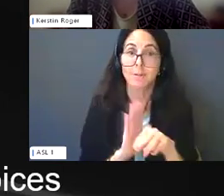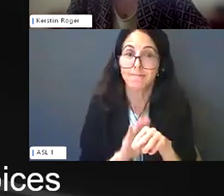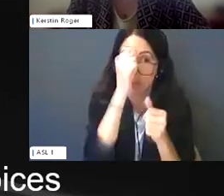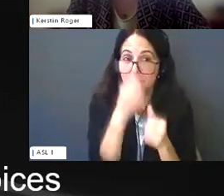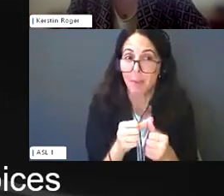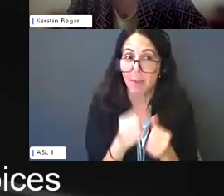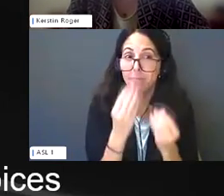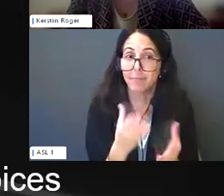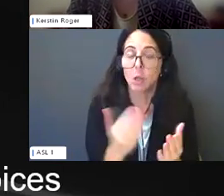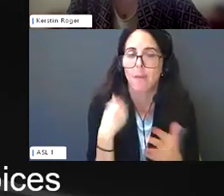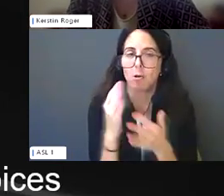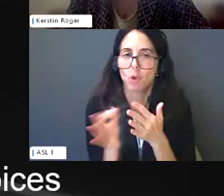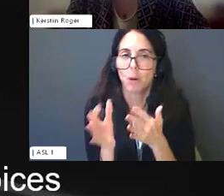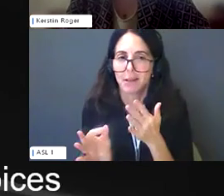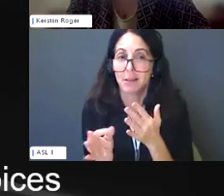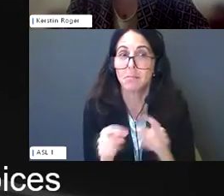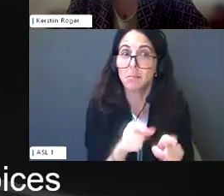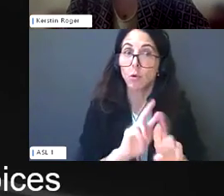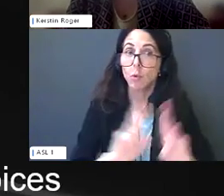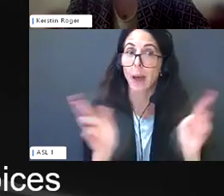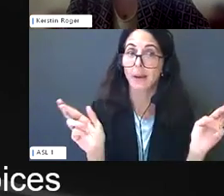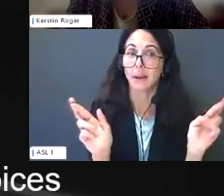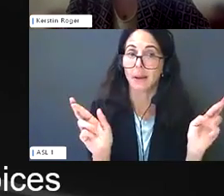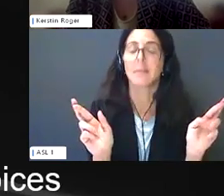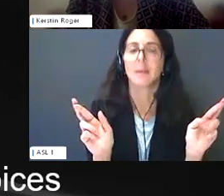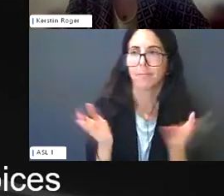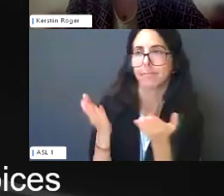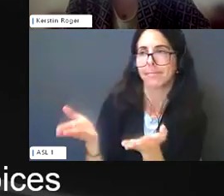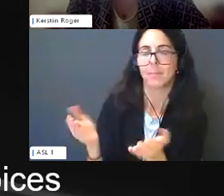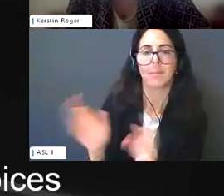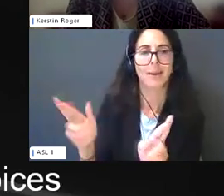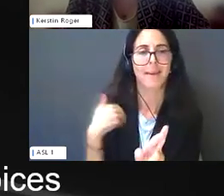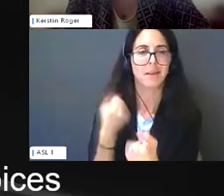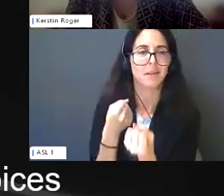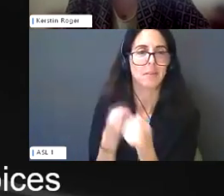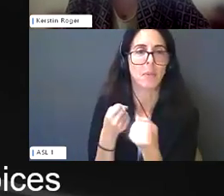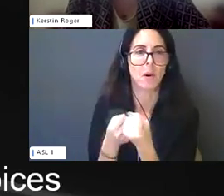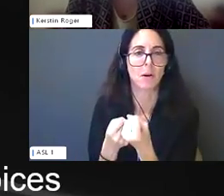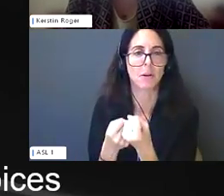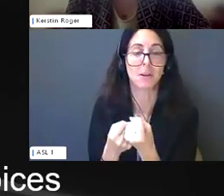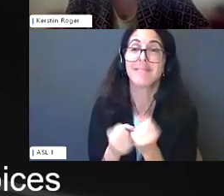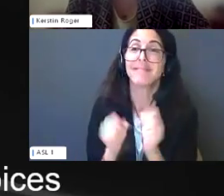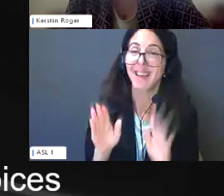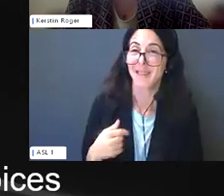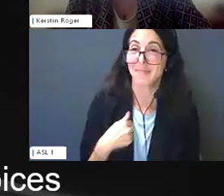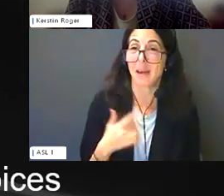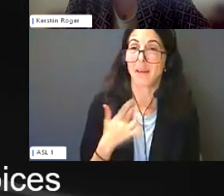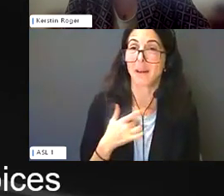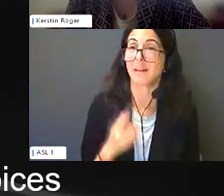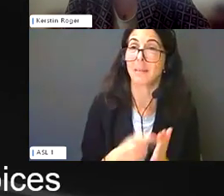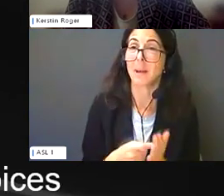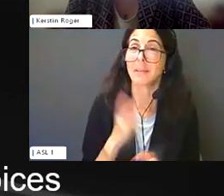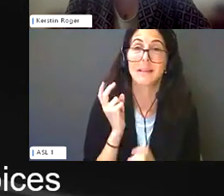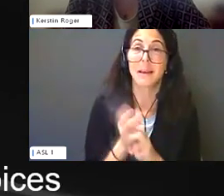they have options. And when they're ready for that, there is support to help. And I think sometimes the hardest thing is to understand